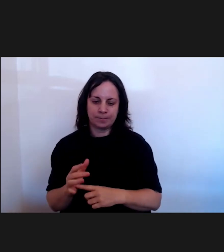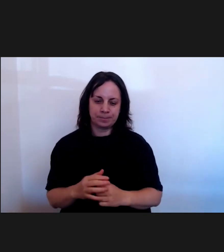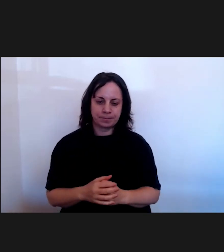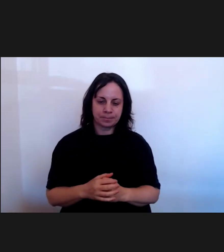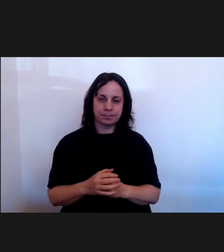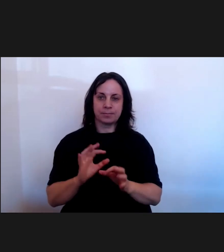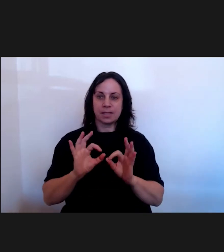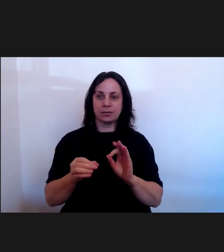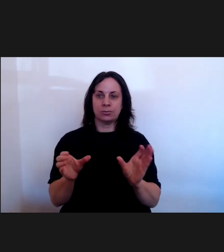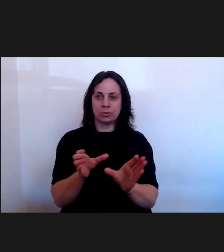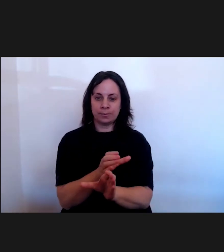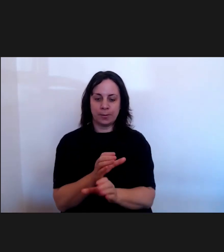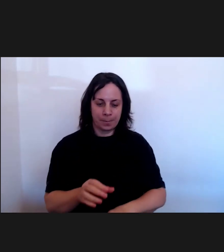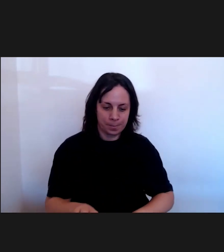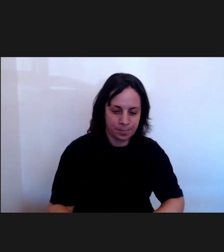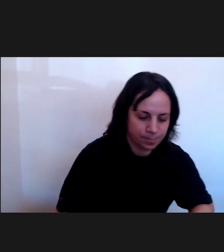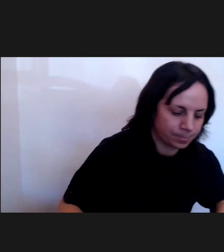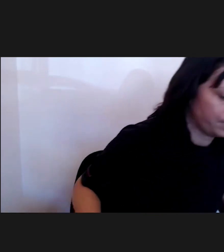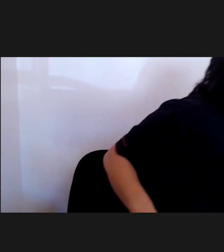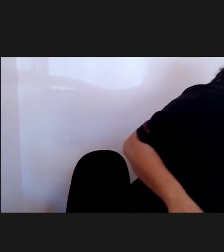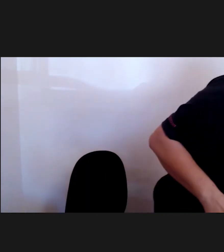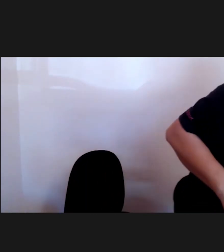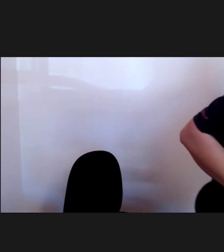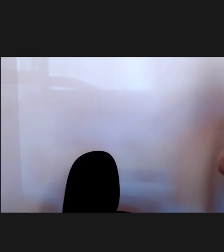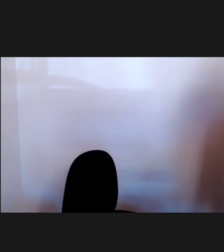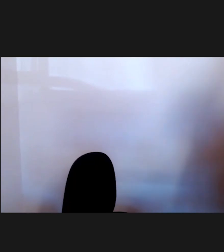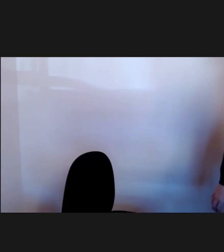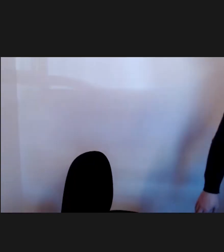it's a tokenism as well. It's actually just saying,